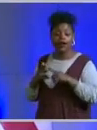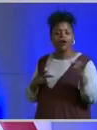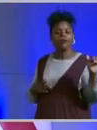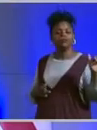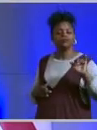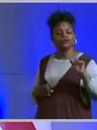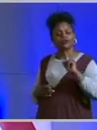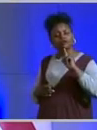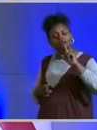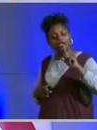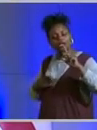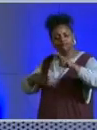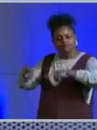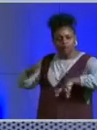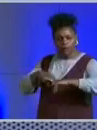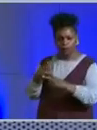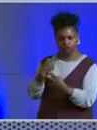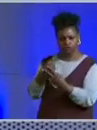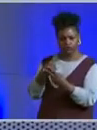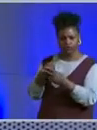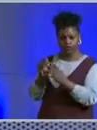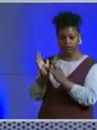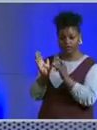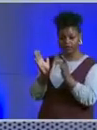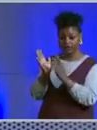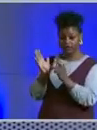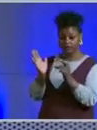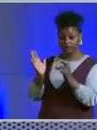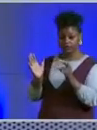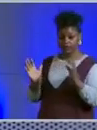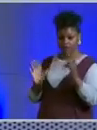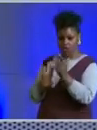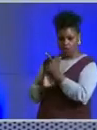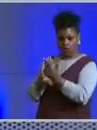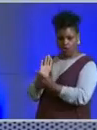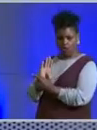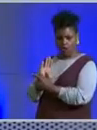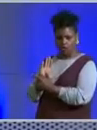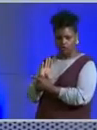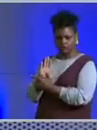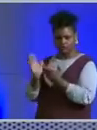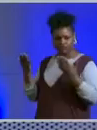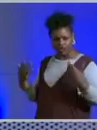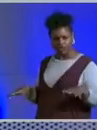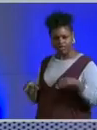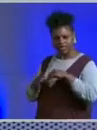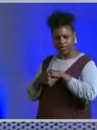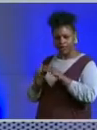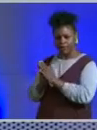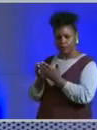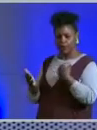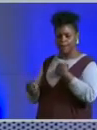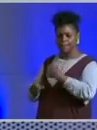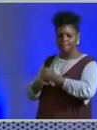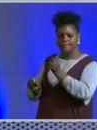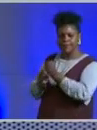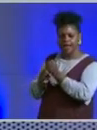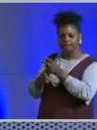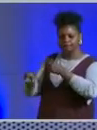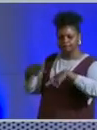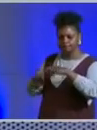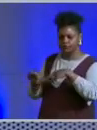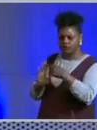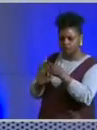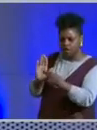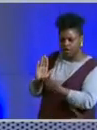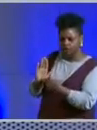at preservation by taking advantage of a law that's been long on the books, and we've created the regulations for what's known as DOPA,